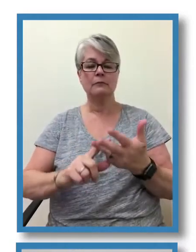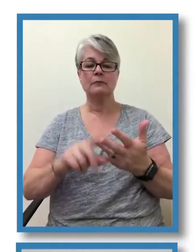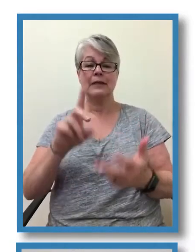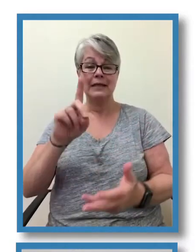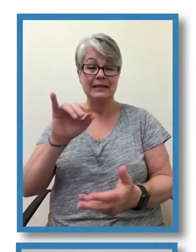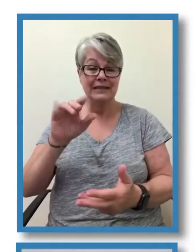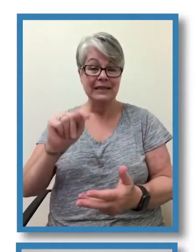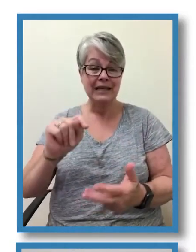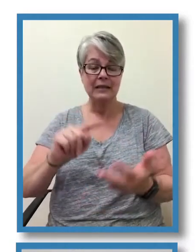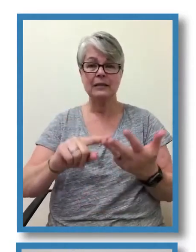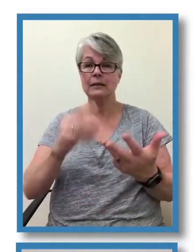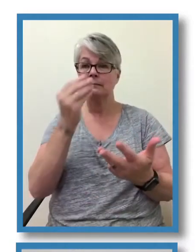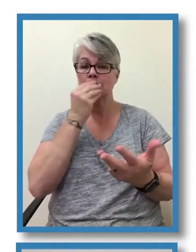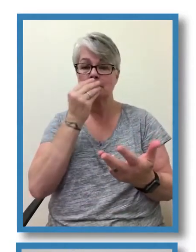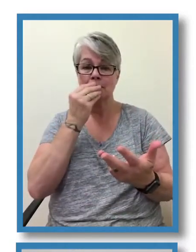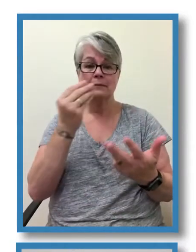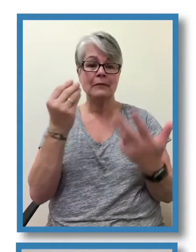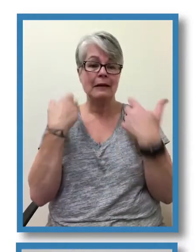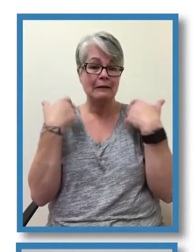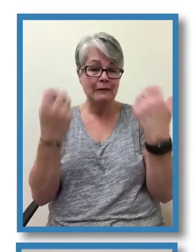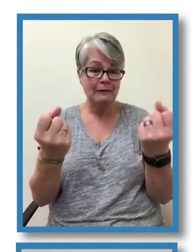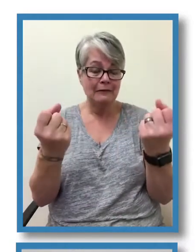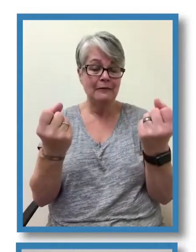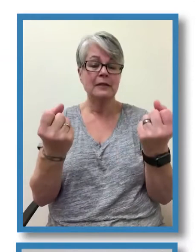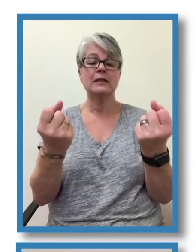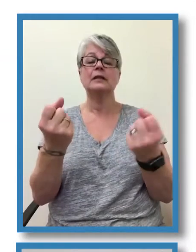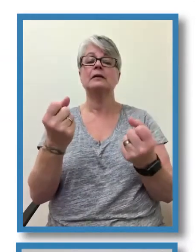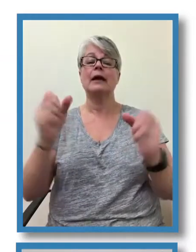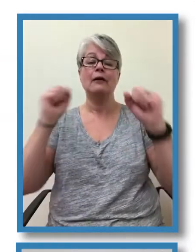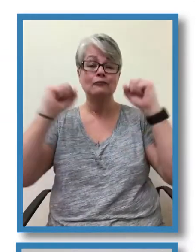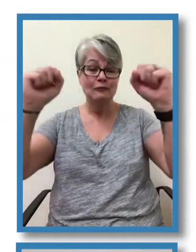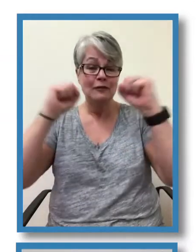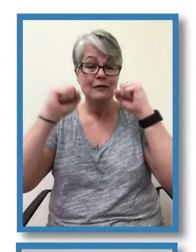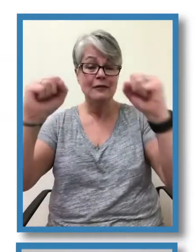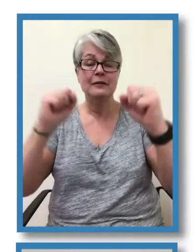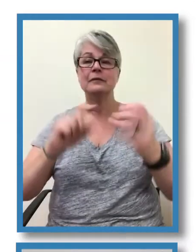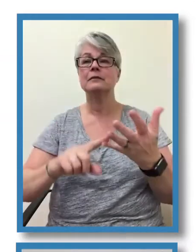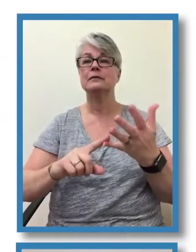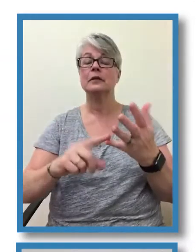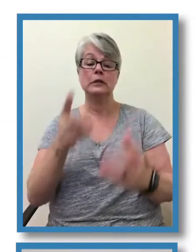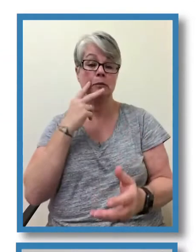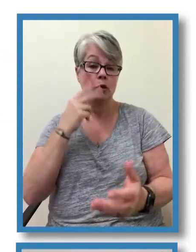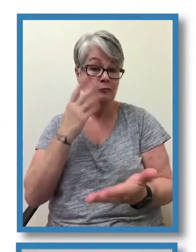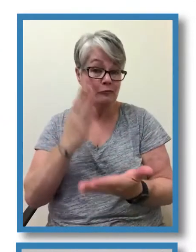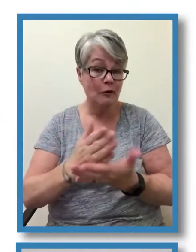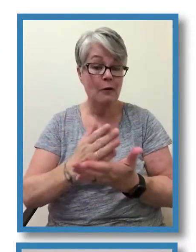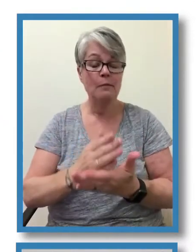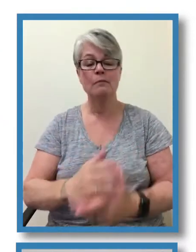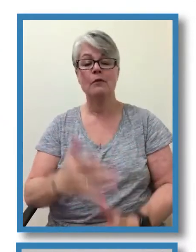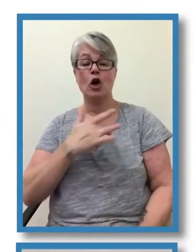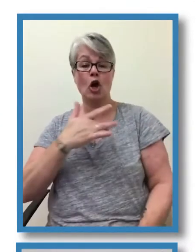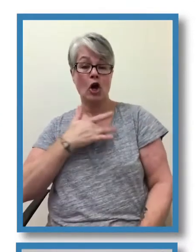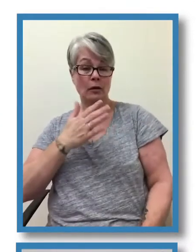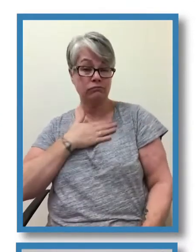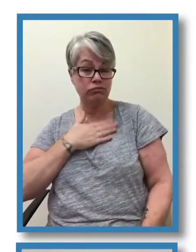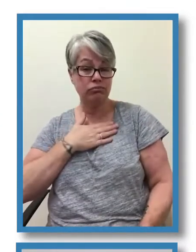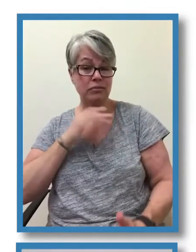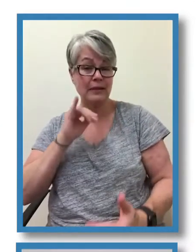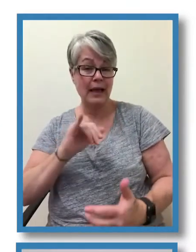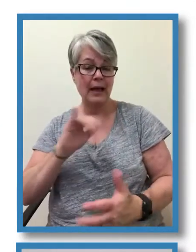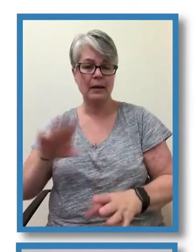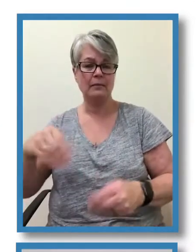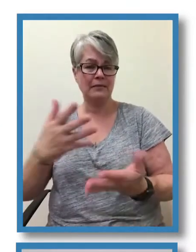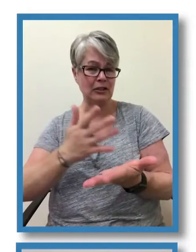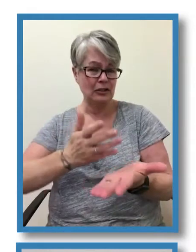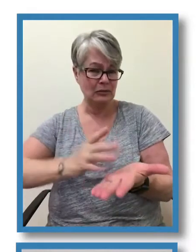And in some people, aspirin, a coated aspirin once a day may be indicated. Now, there are non-drug approaches